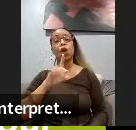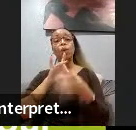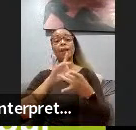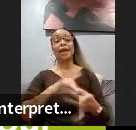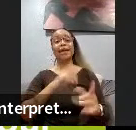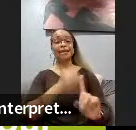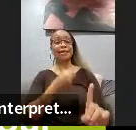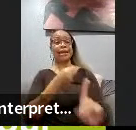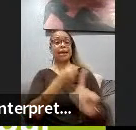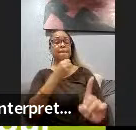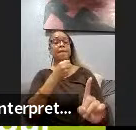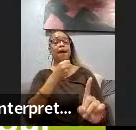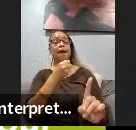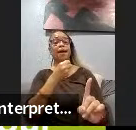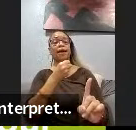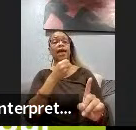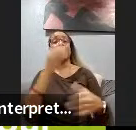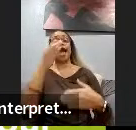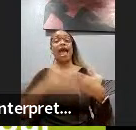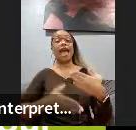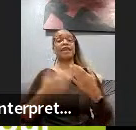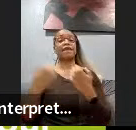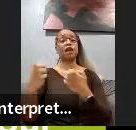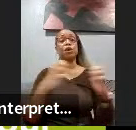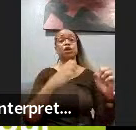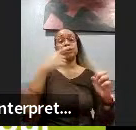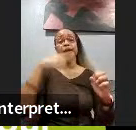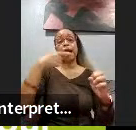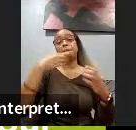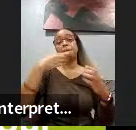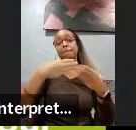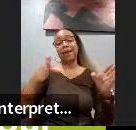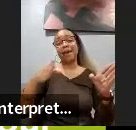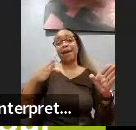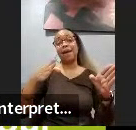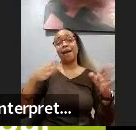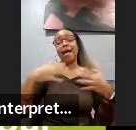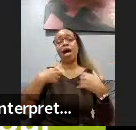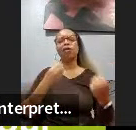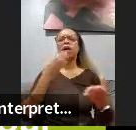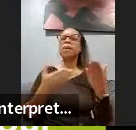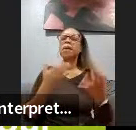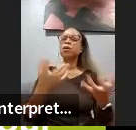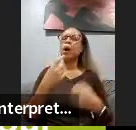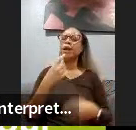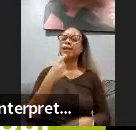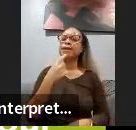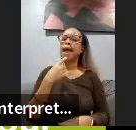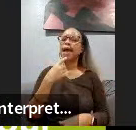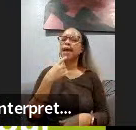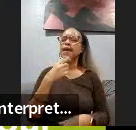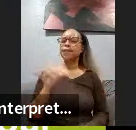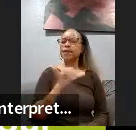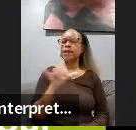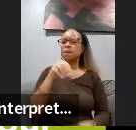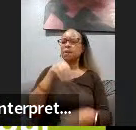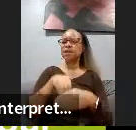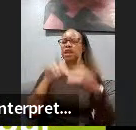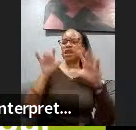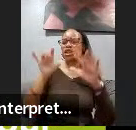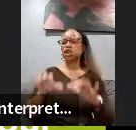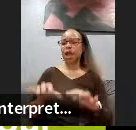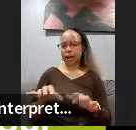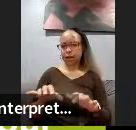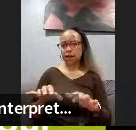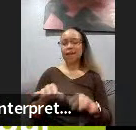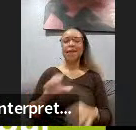of the public health emergency. And Nick, you may even want to say what you said in the chat out loud in terms of the impact on copays and that